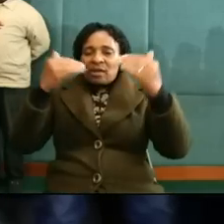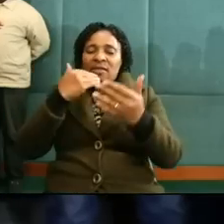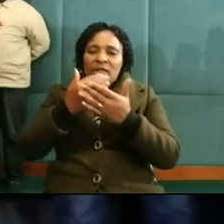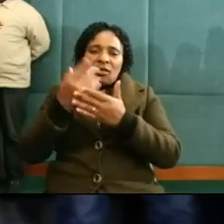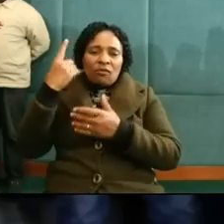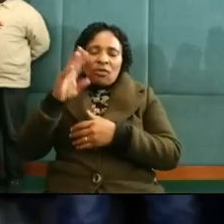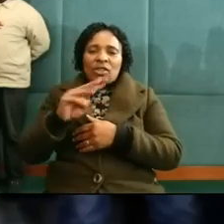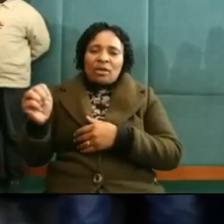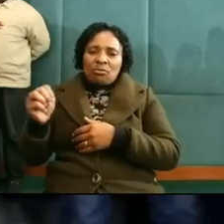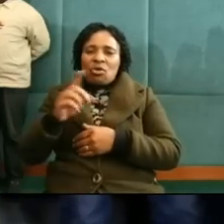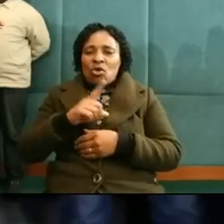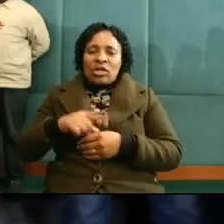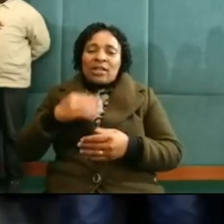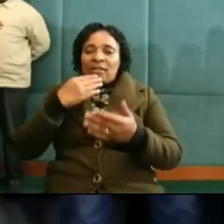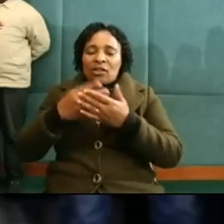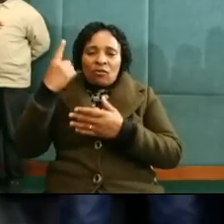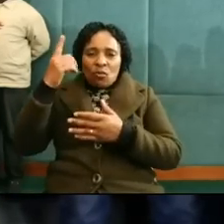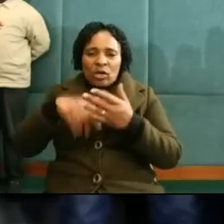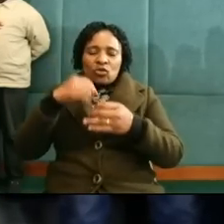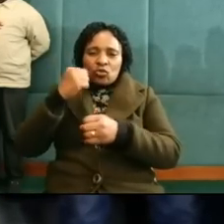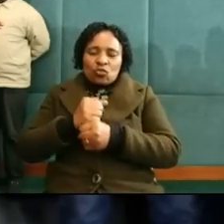Lord, and thank you for what you will do for them.